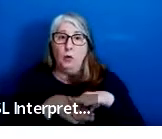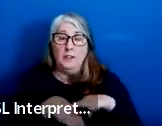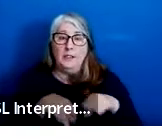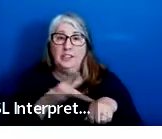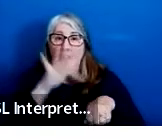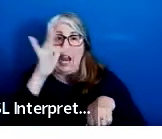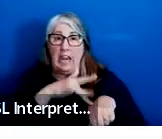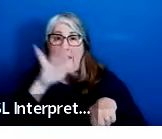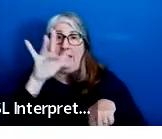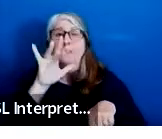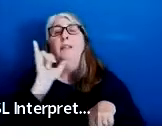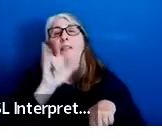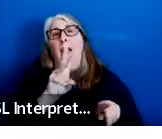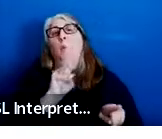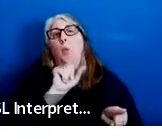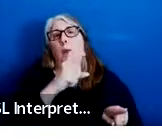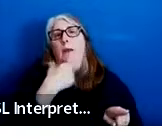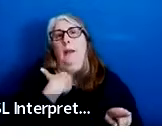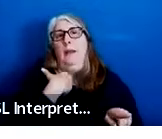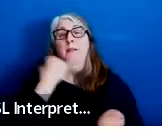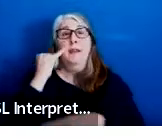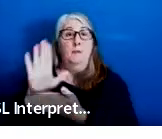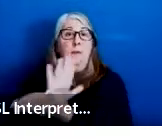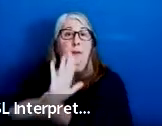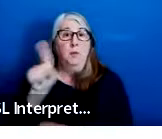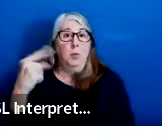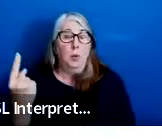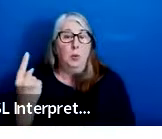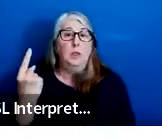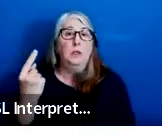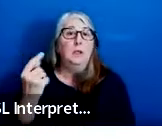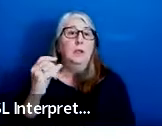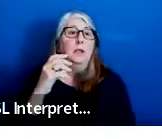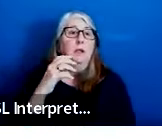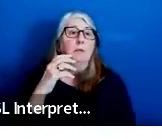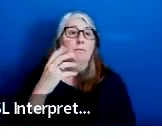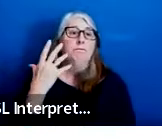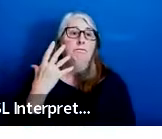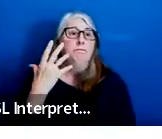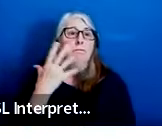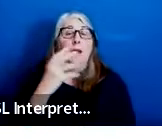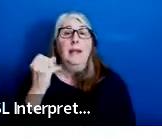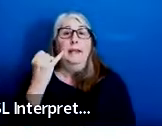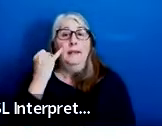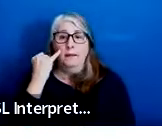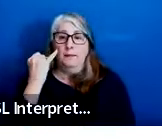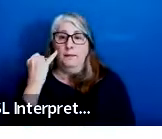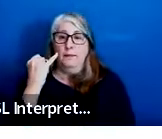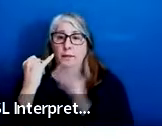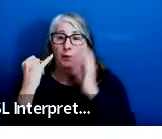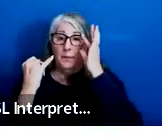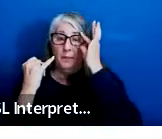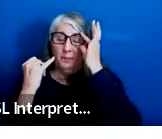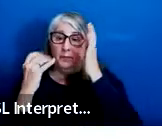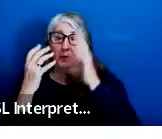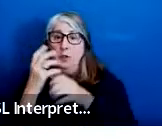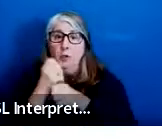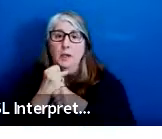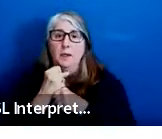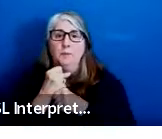on them. But the ones that are just paper, and if you, for example, I always get greens and the pot liquor